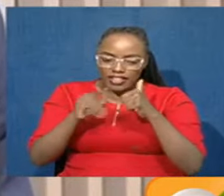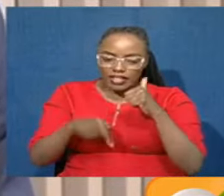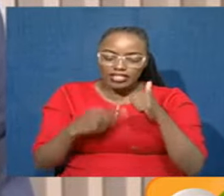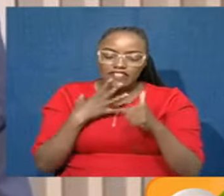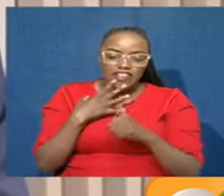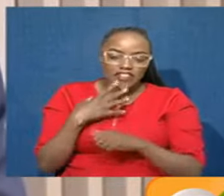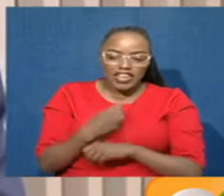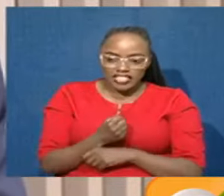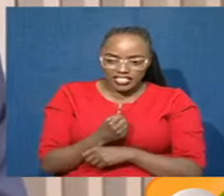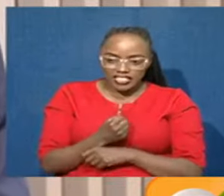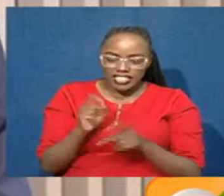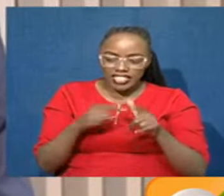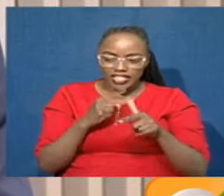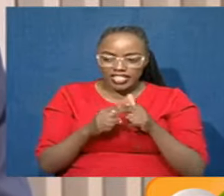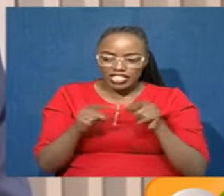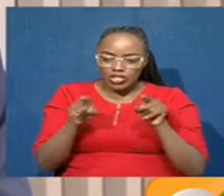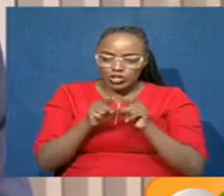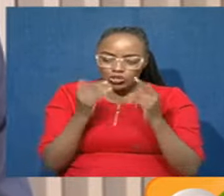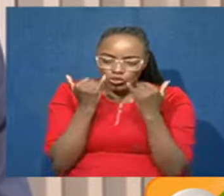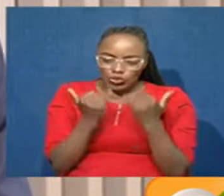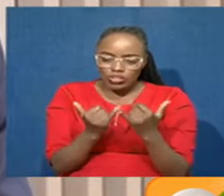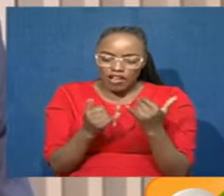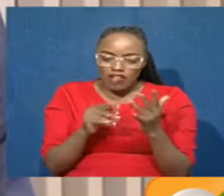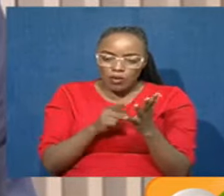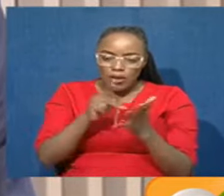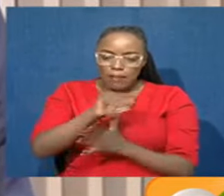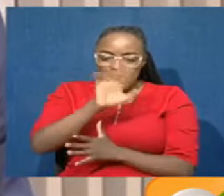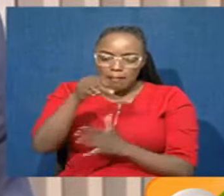9,500 shillings. And now we are reimbursed